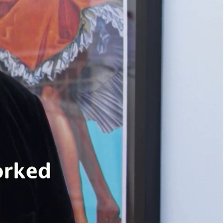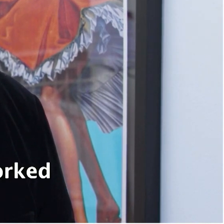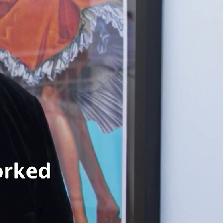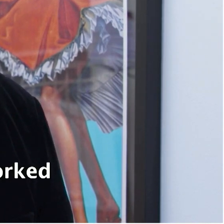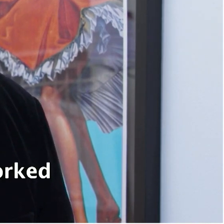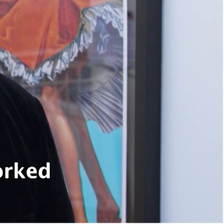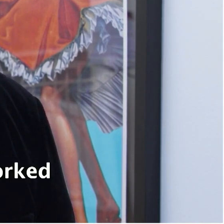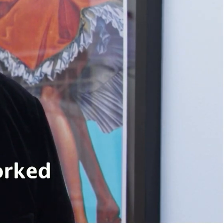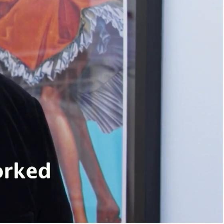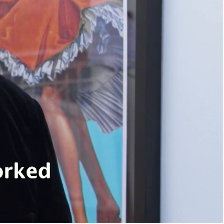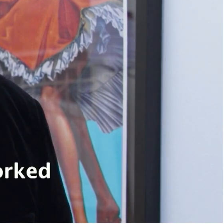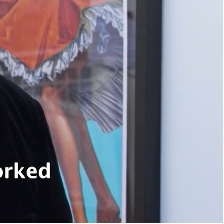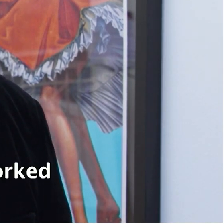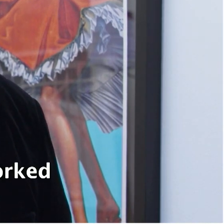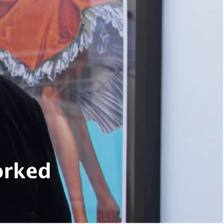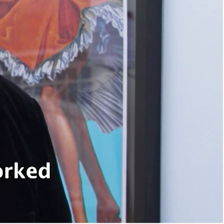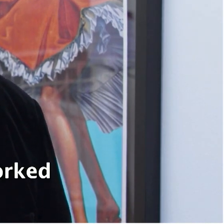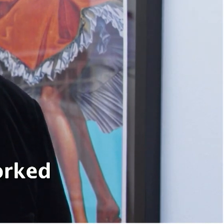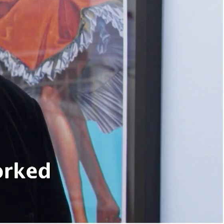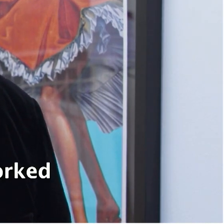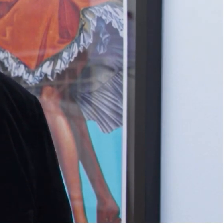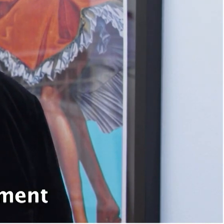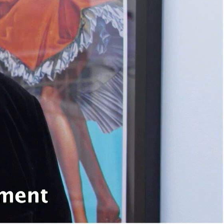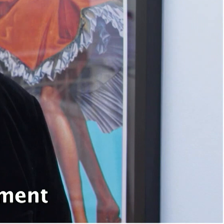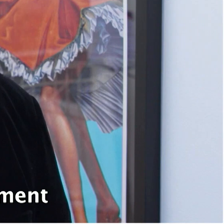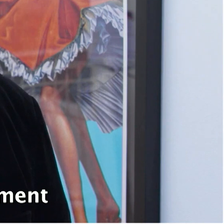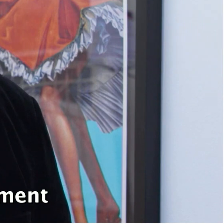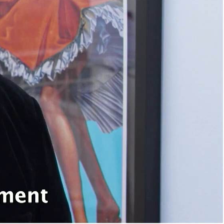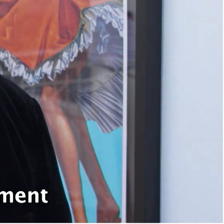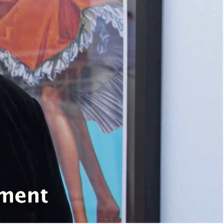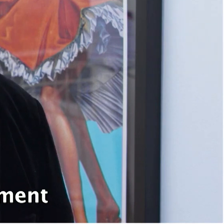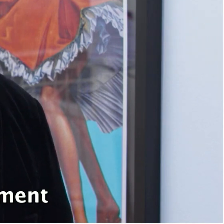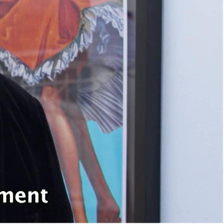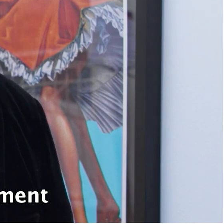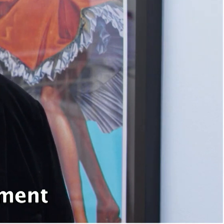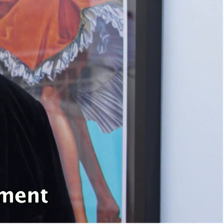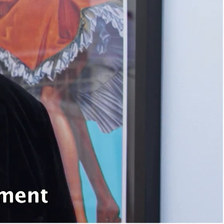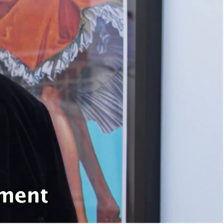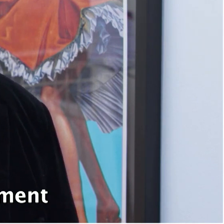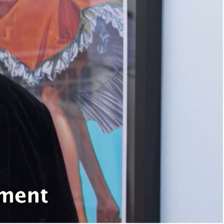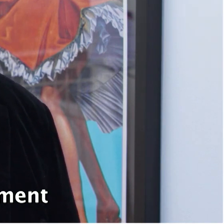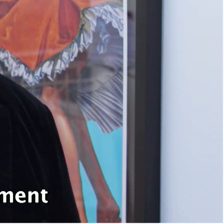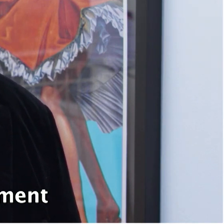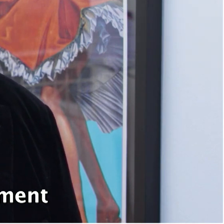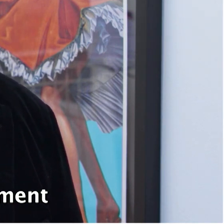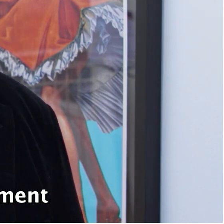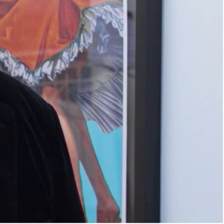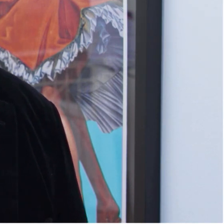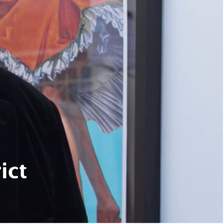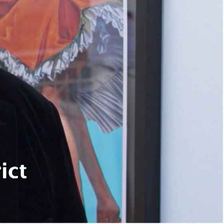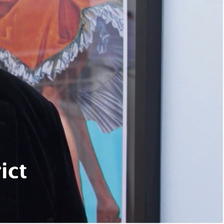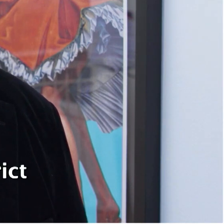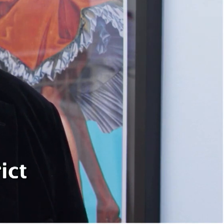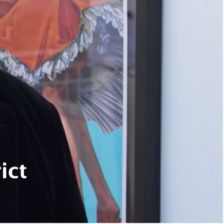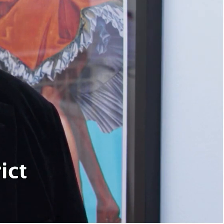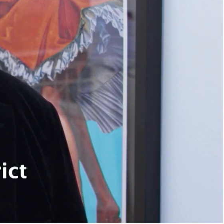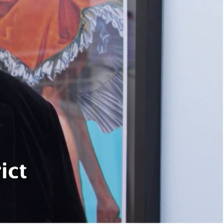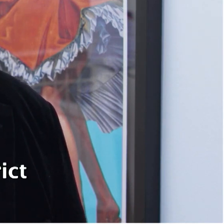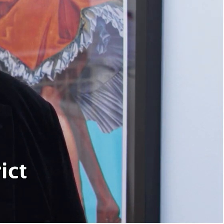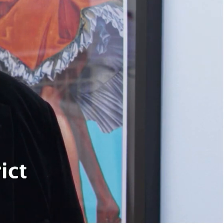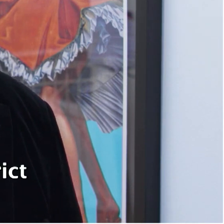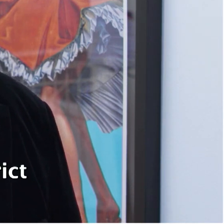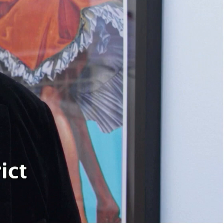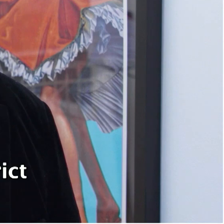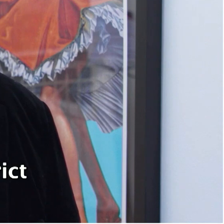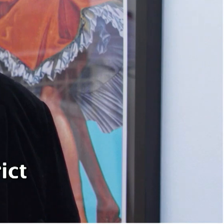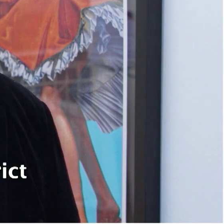the Anacostia BID has worked with Mayor Muriel Bowser and the Deputy Mayor's Office of Planning and Economic Development to revitalize the